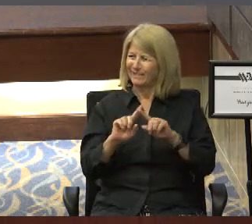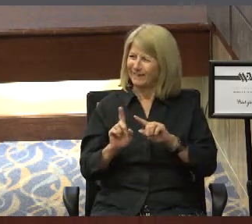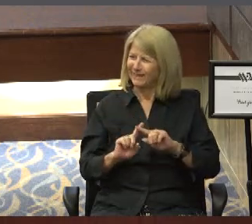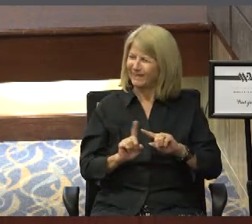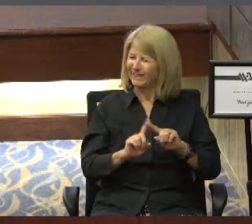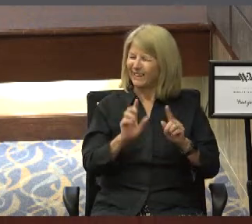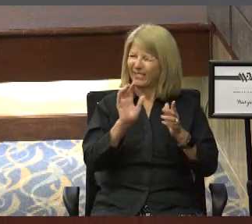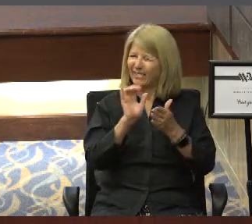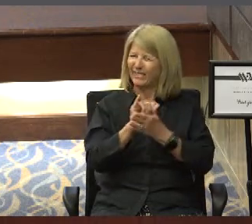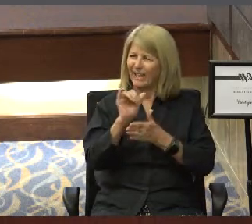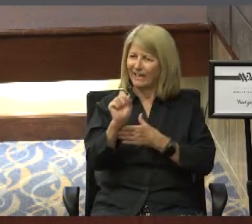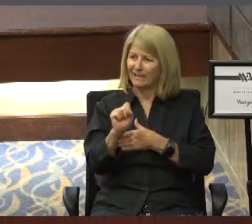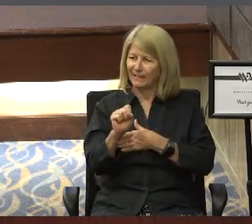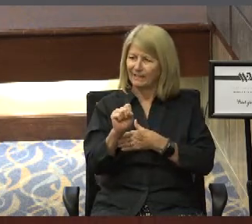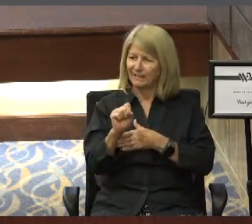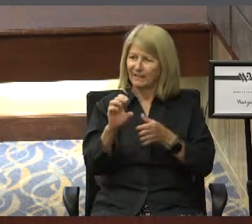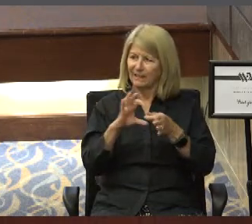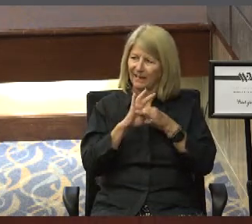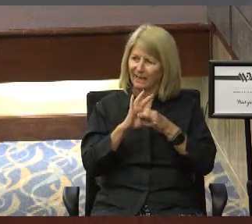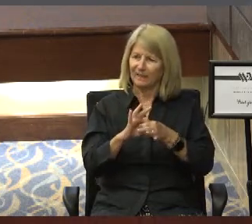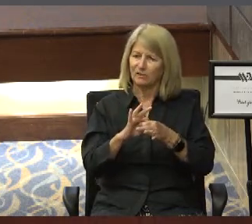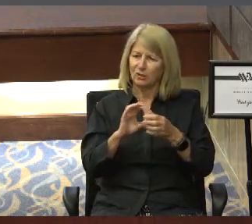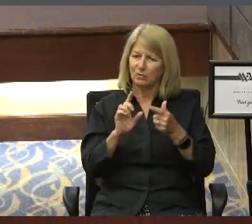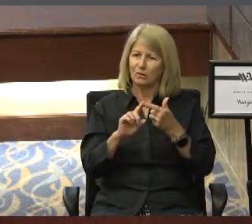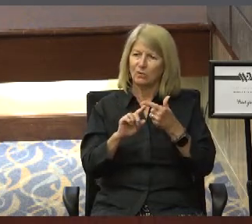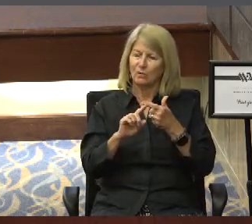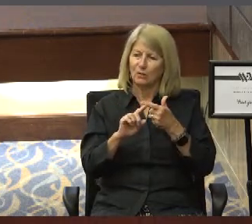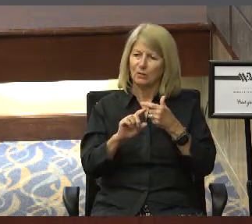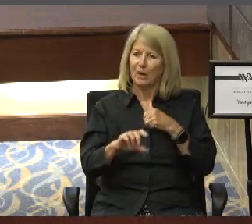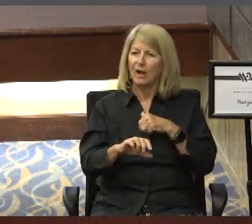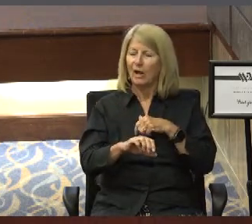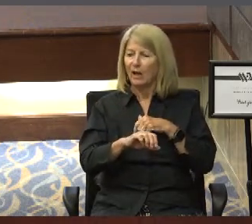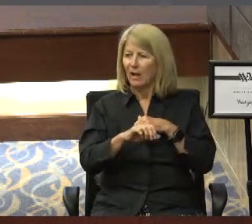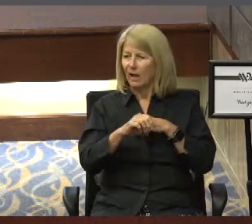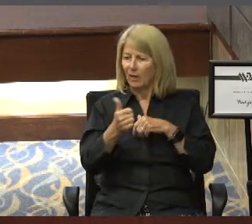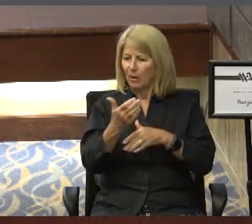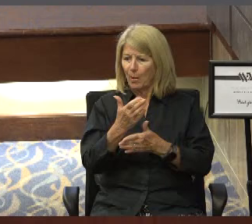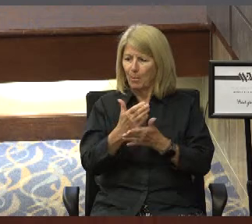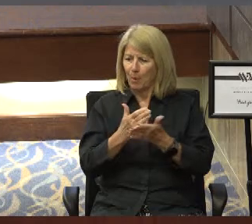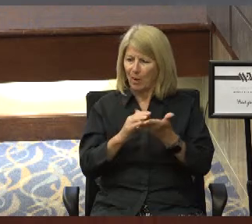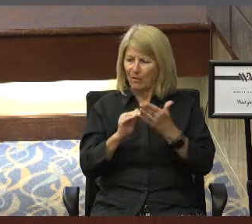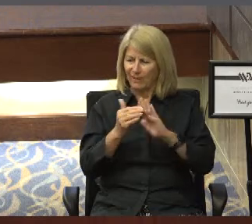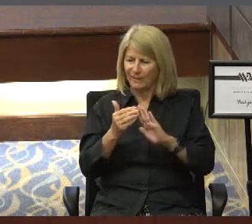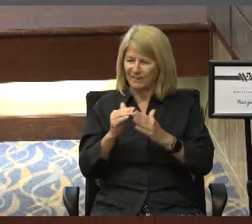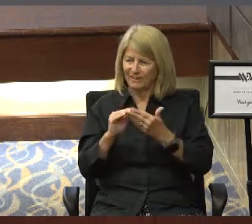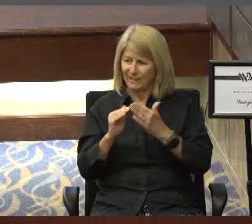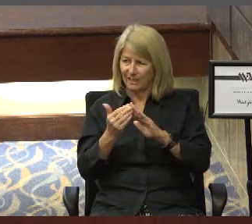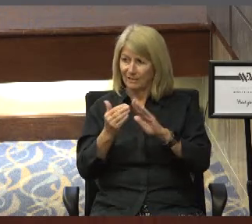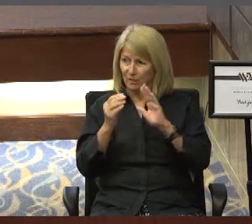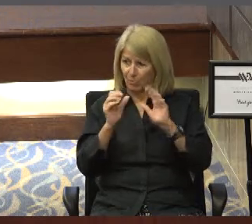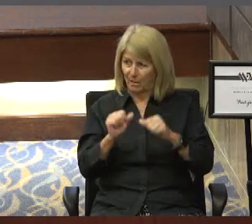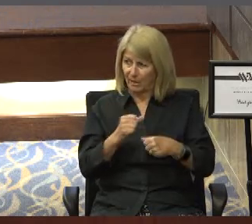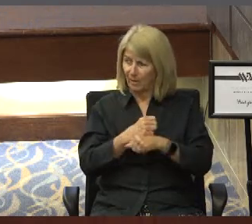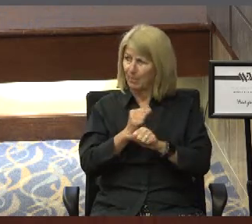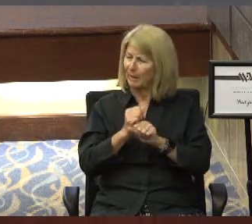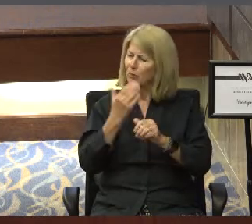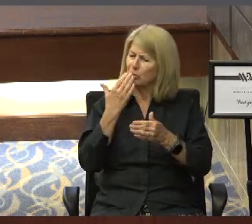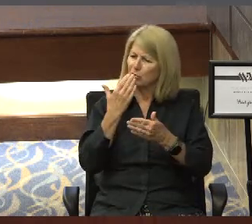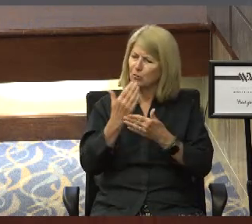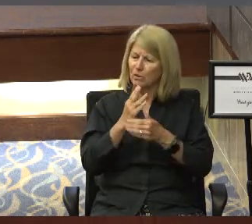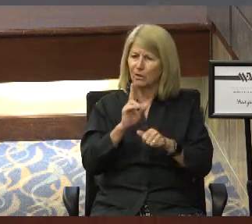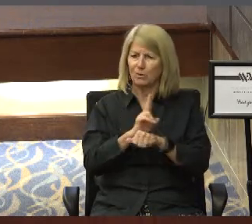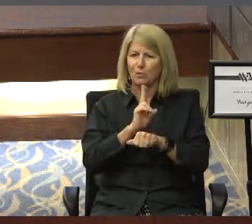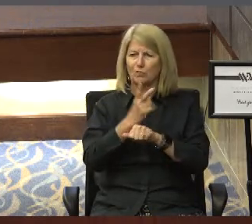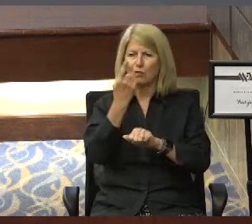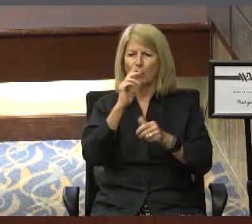which connects to another like-sized tract that the city has. So I think we can make some good use out of that for the community